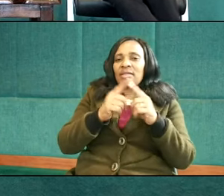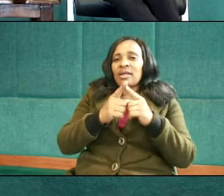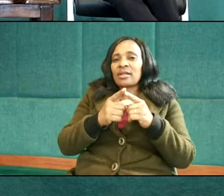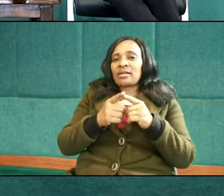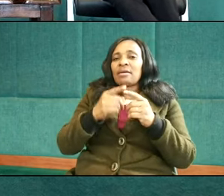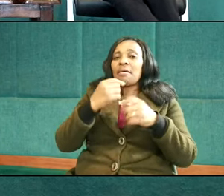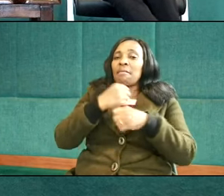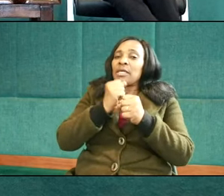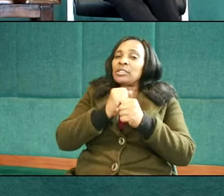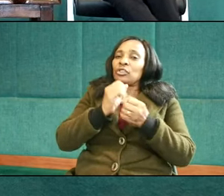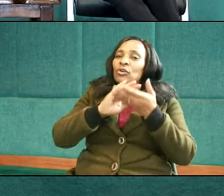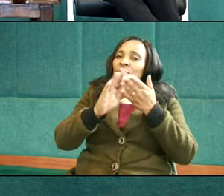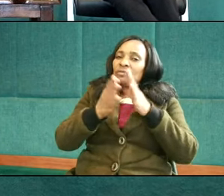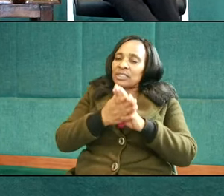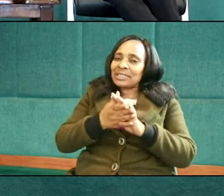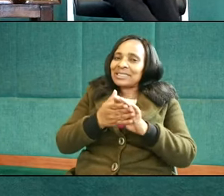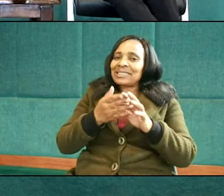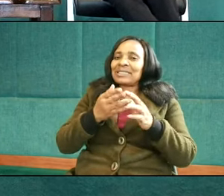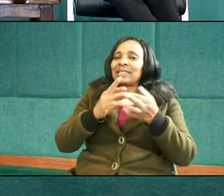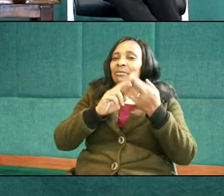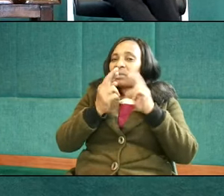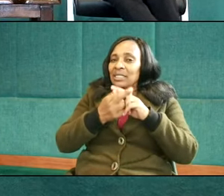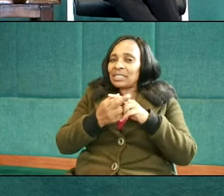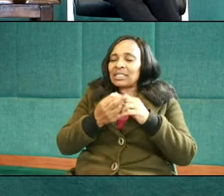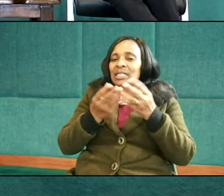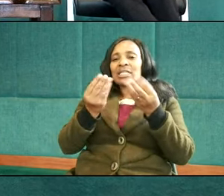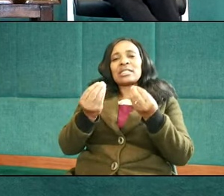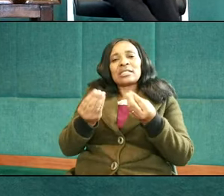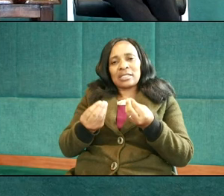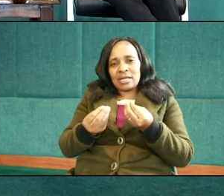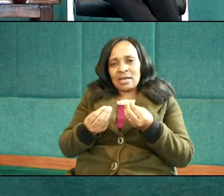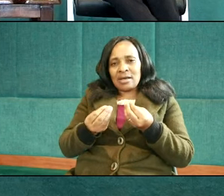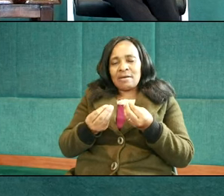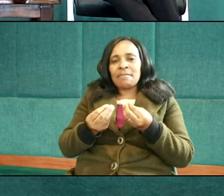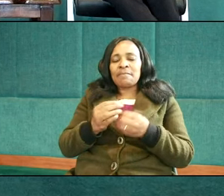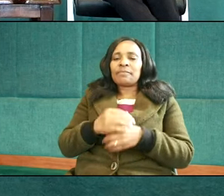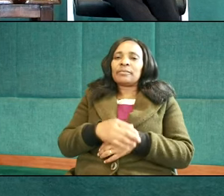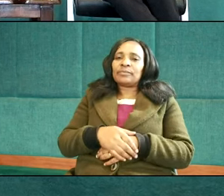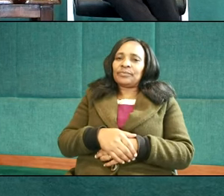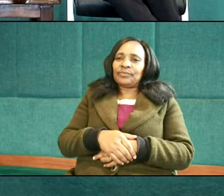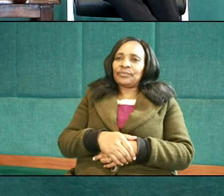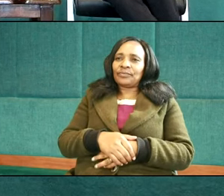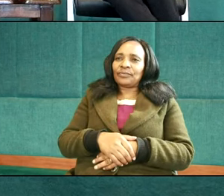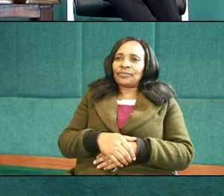it makes confession, it makes repentance much easier. And yeah.